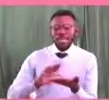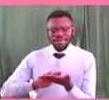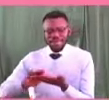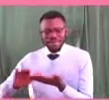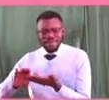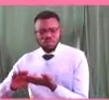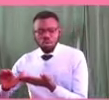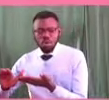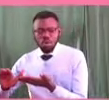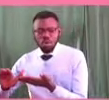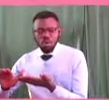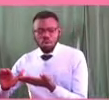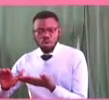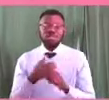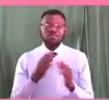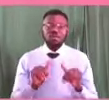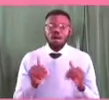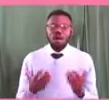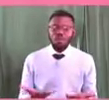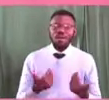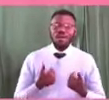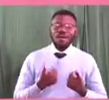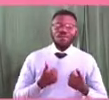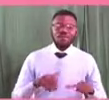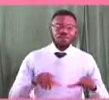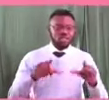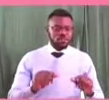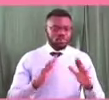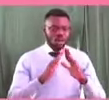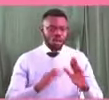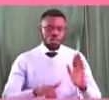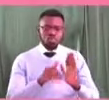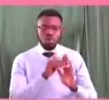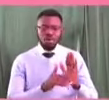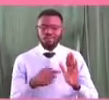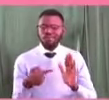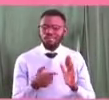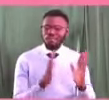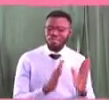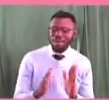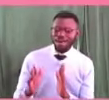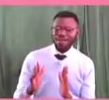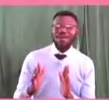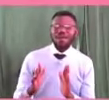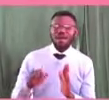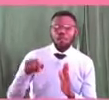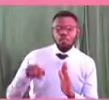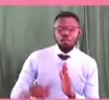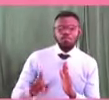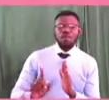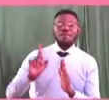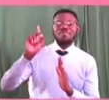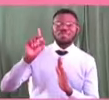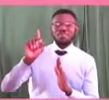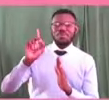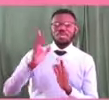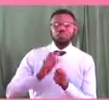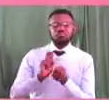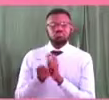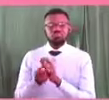being realized through the affordable housing pillar of the plan for the bottom-up transformation.